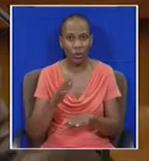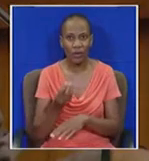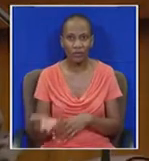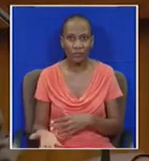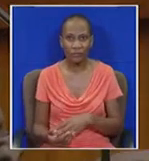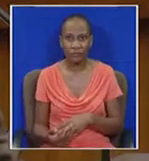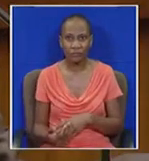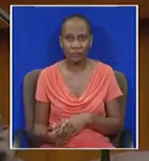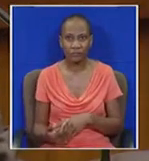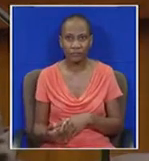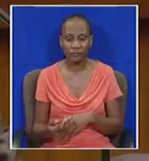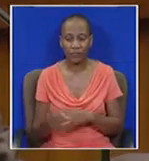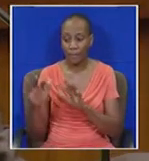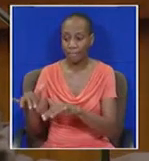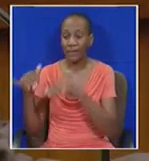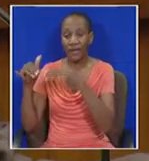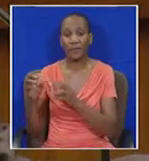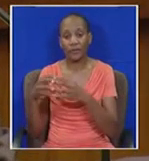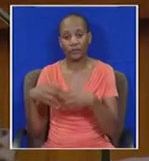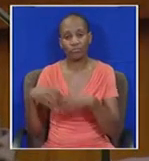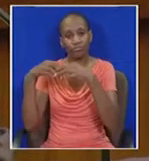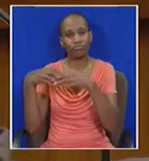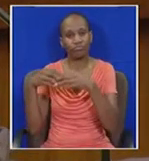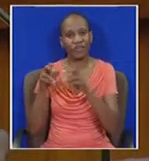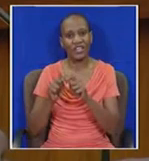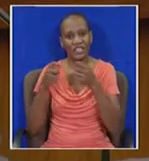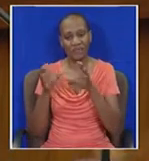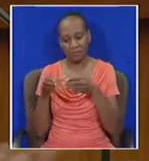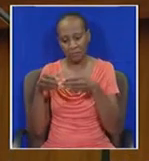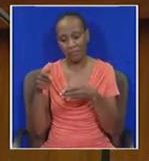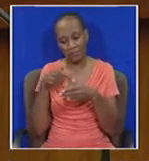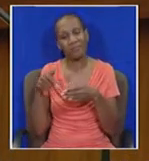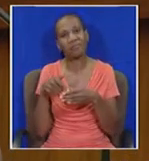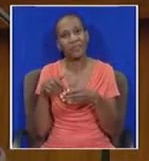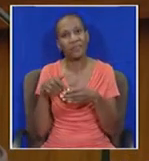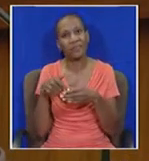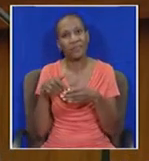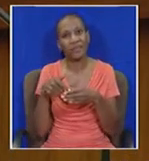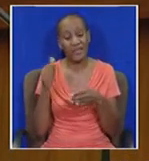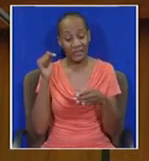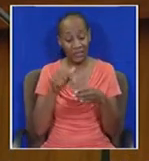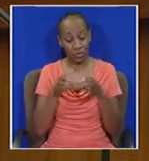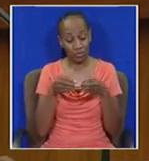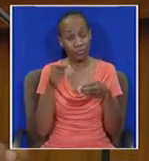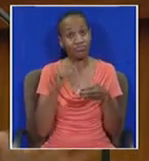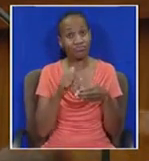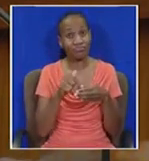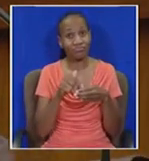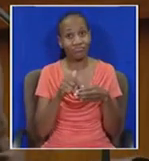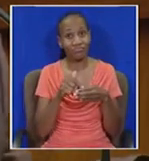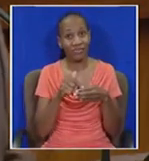panel has been formed by Parliament through the Office of the Speaker. And that panel and